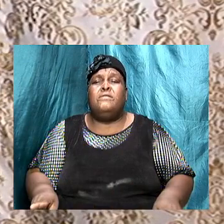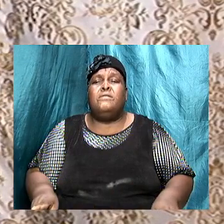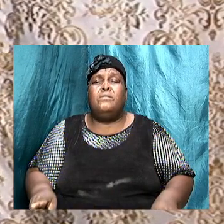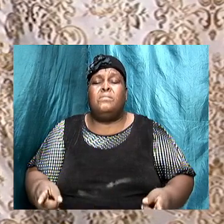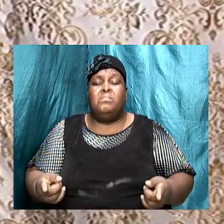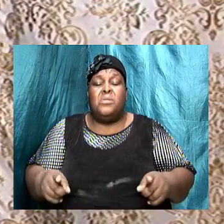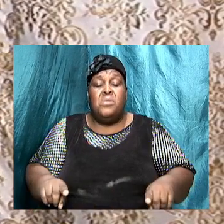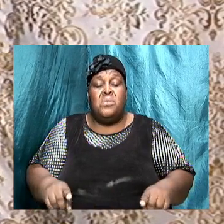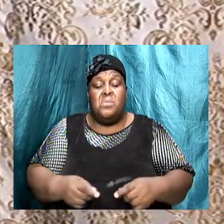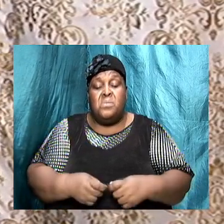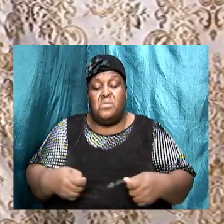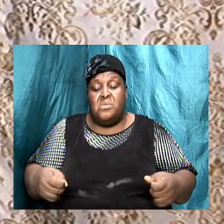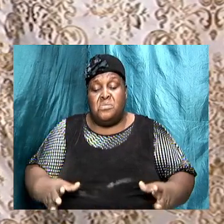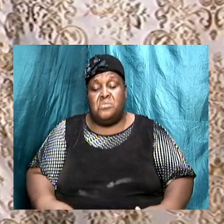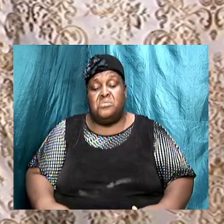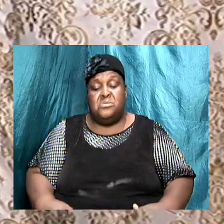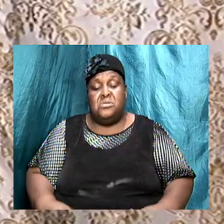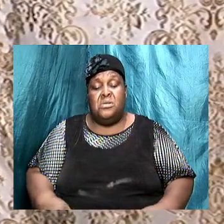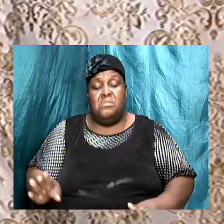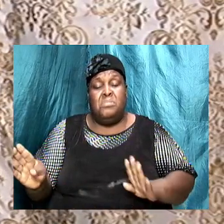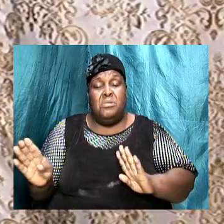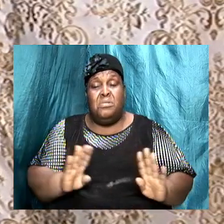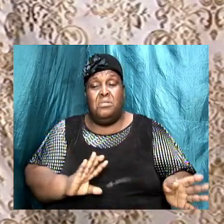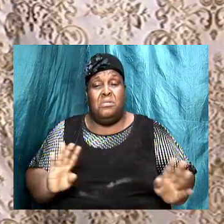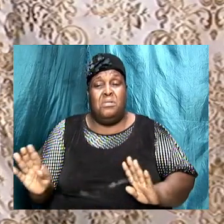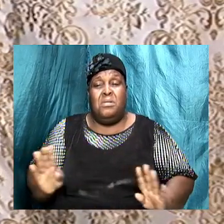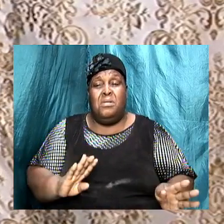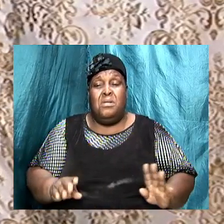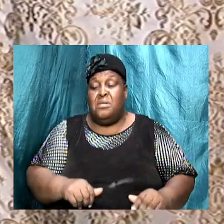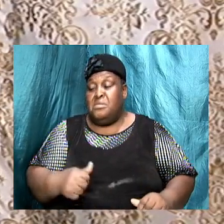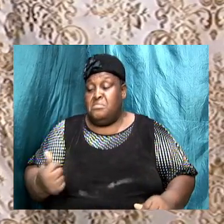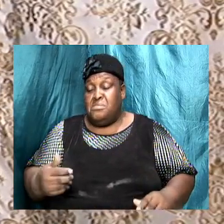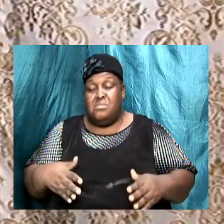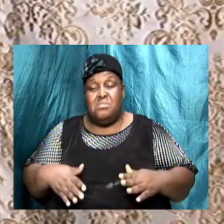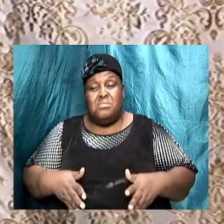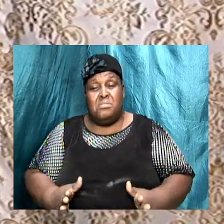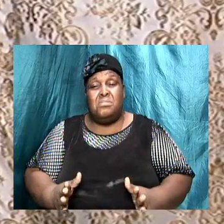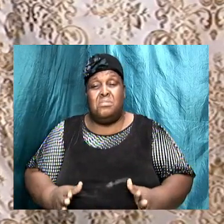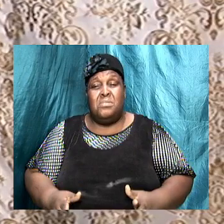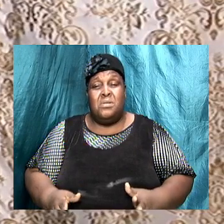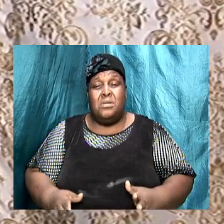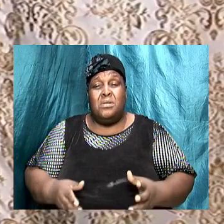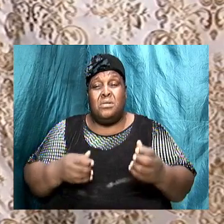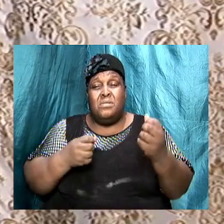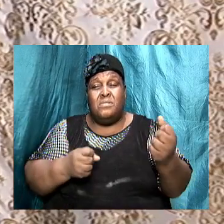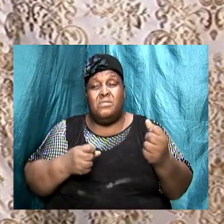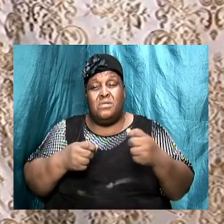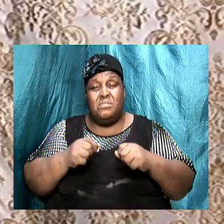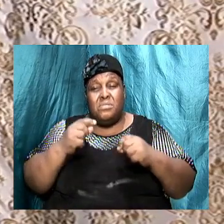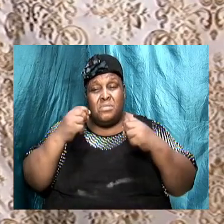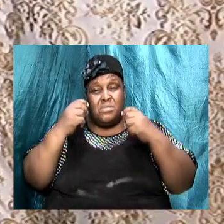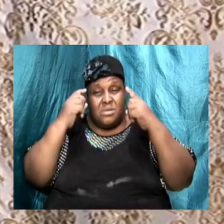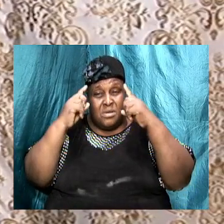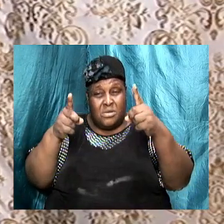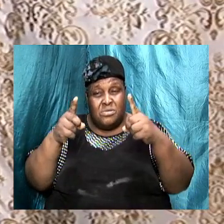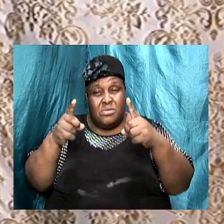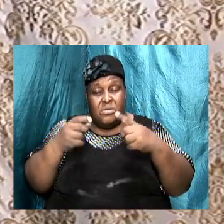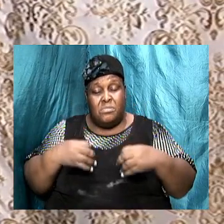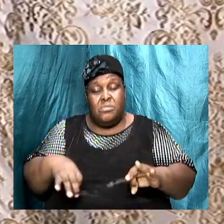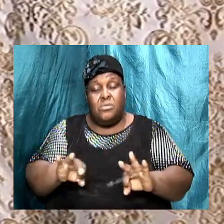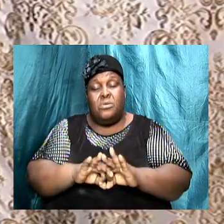sinner will behave another way. So sound doctrine is important because what we